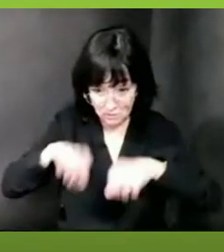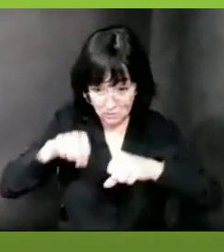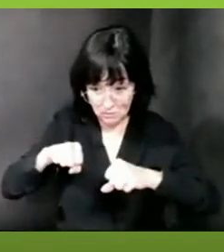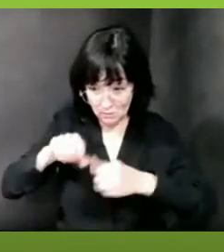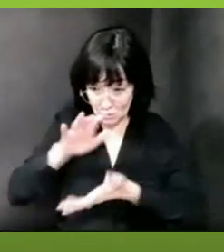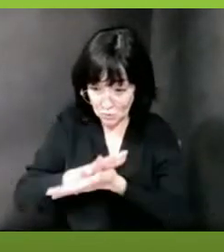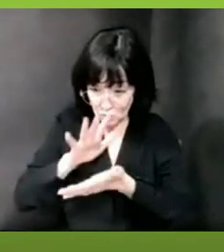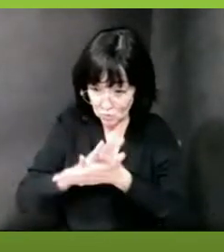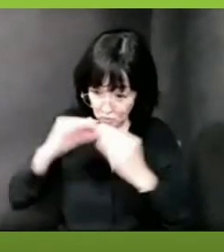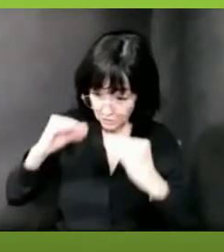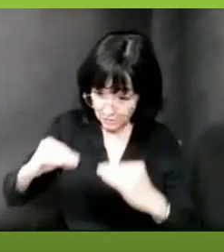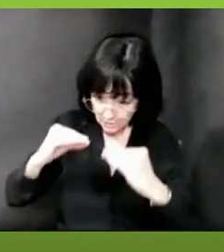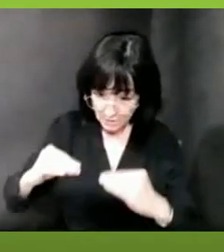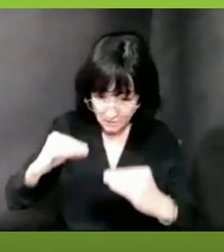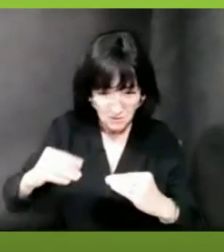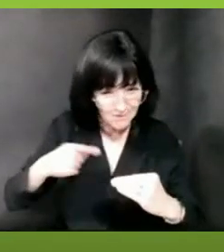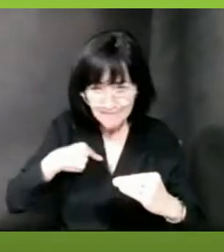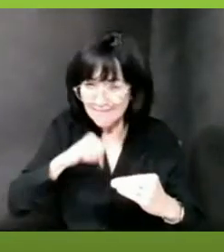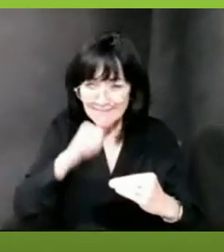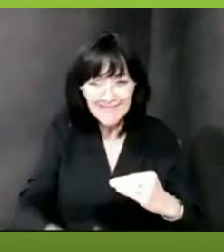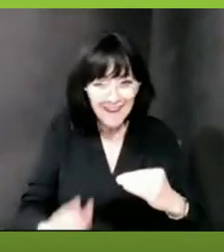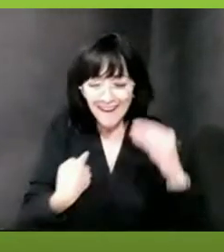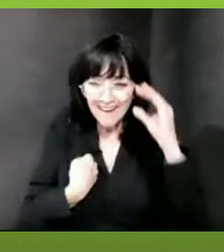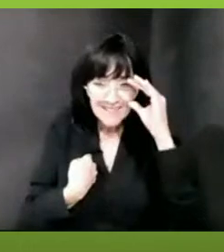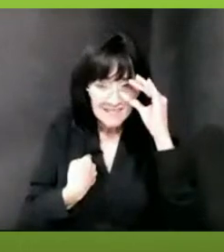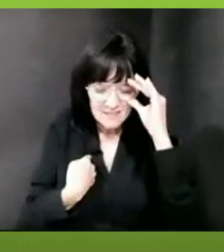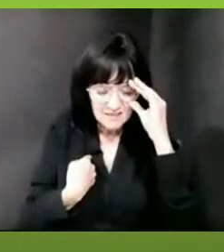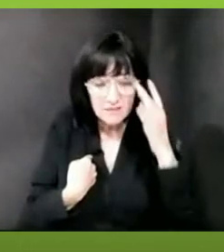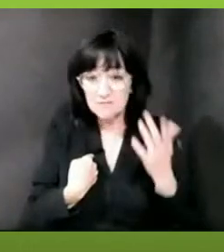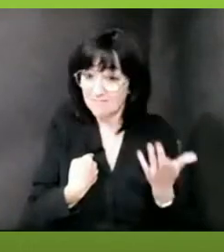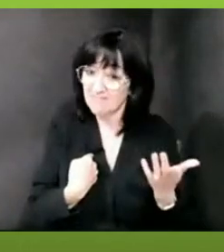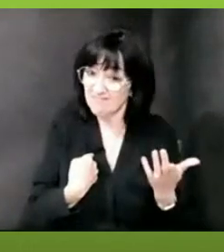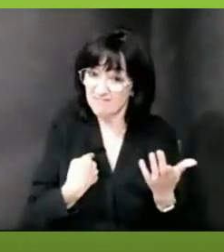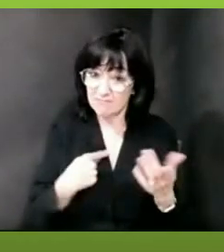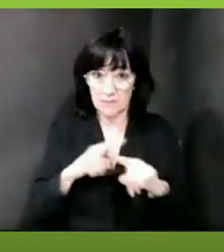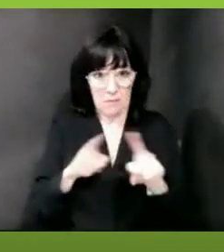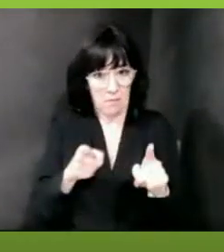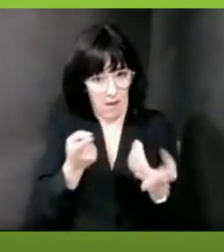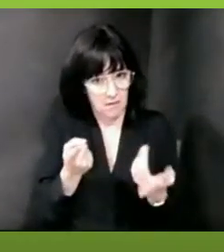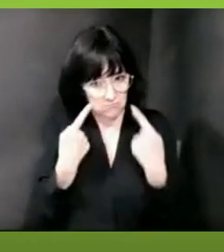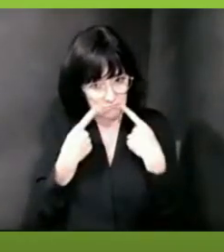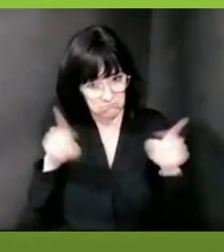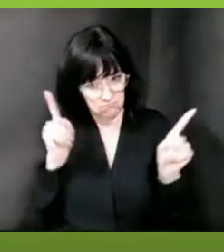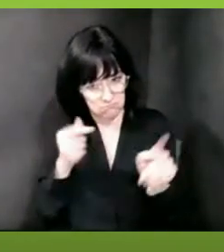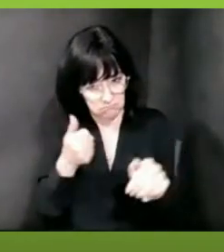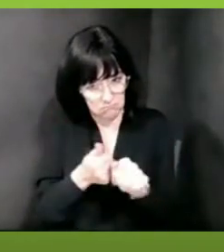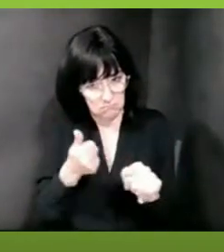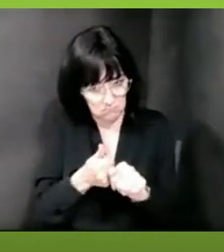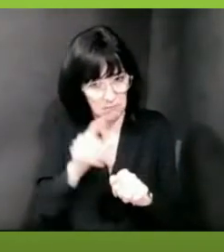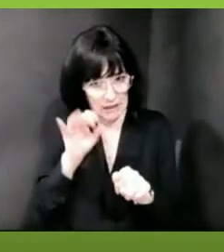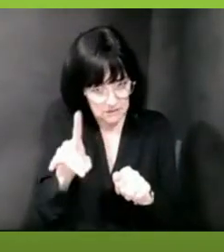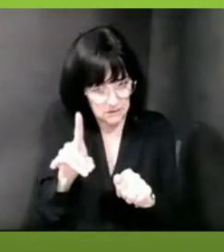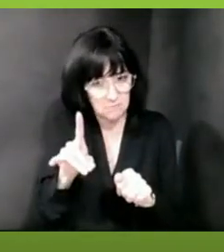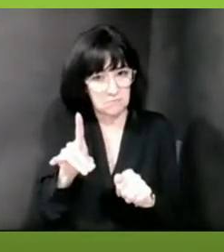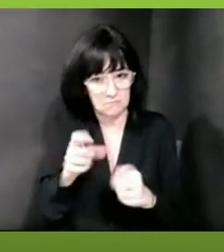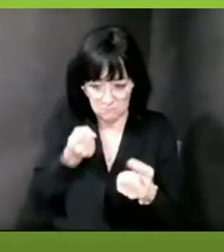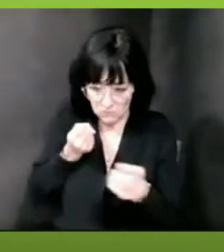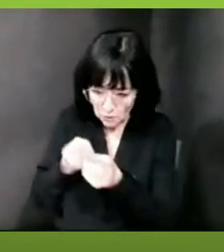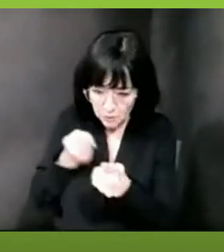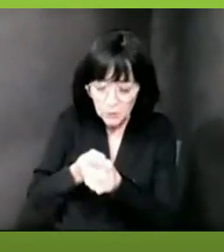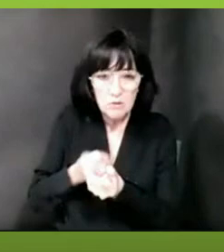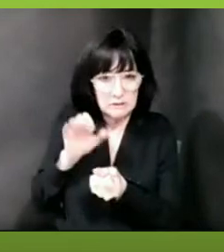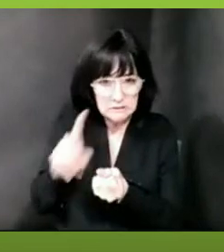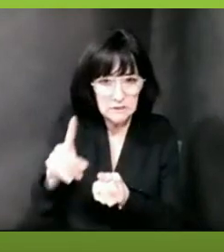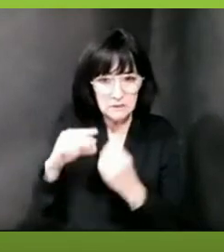director for 14 months. You didn't think you could just be stuck in the house with your entire family, not just kids, but let's talk about,